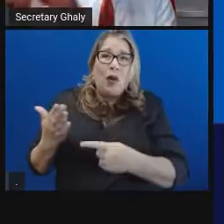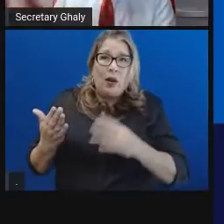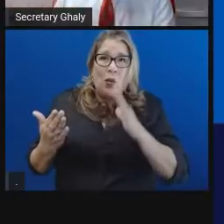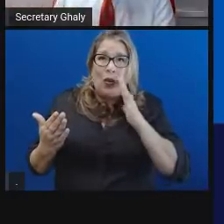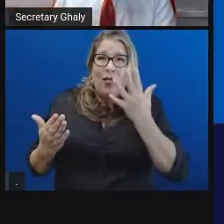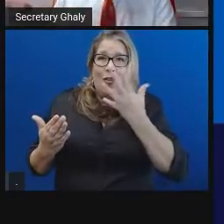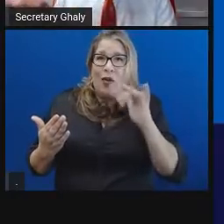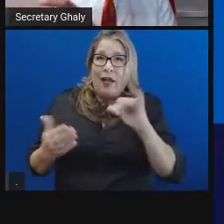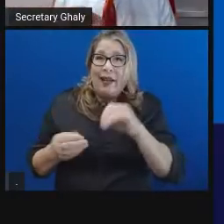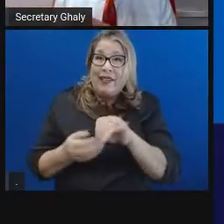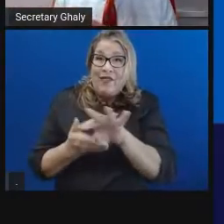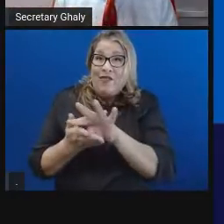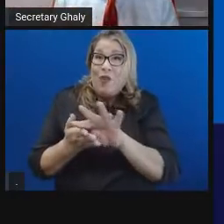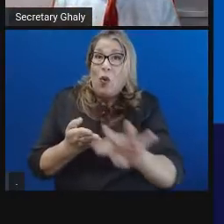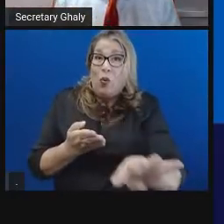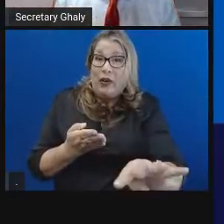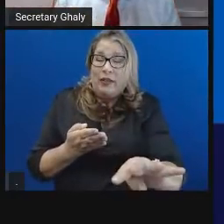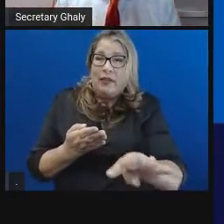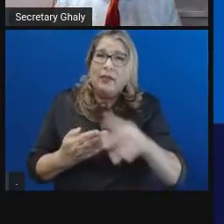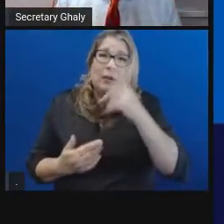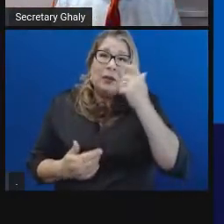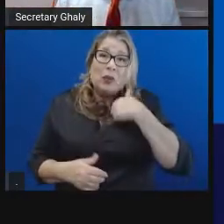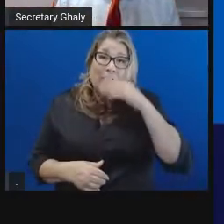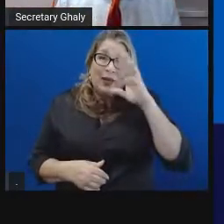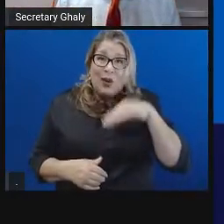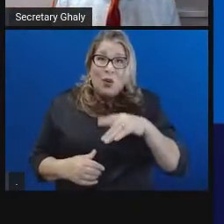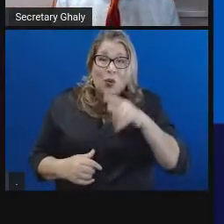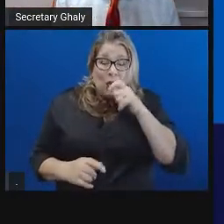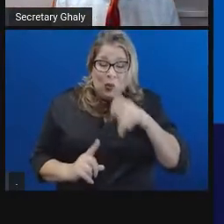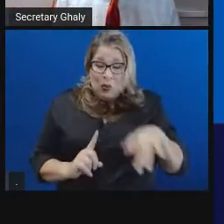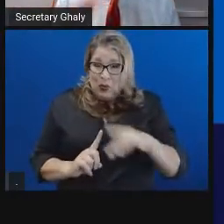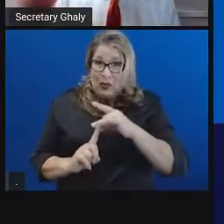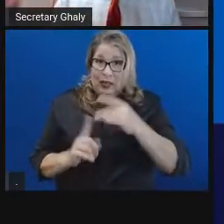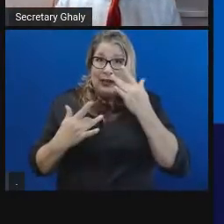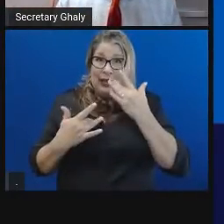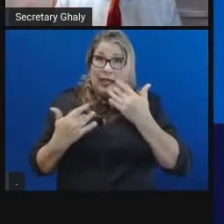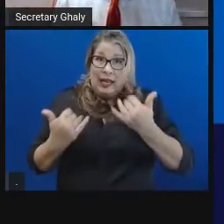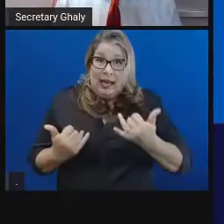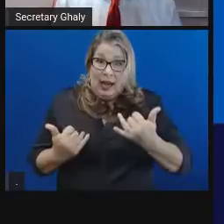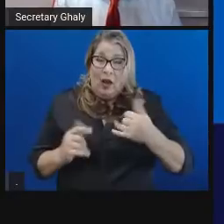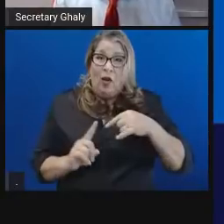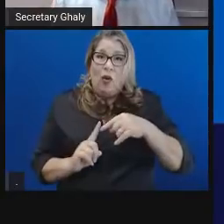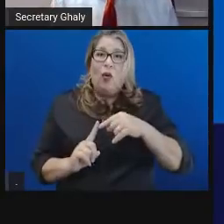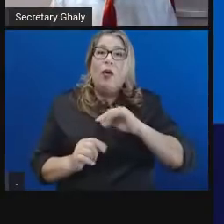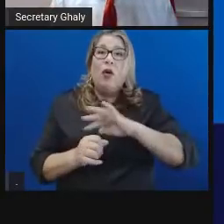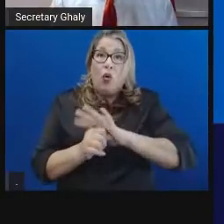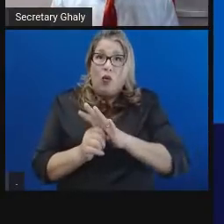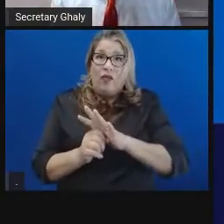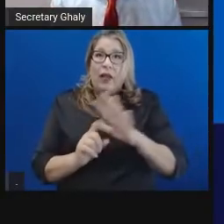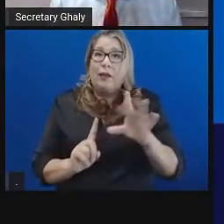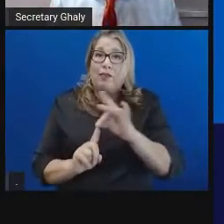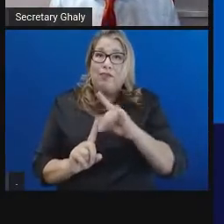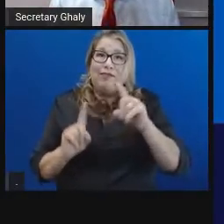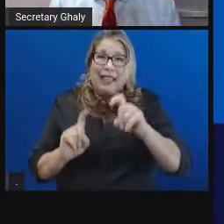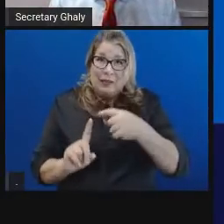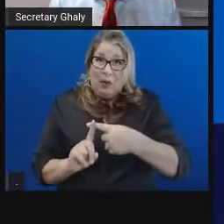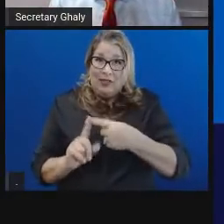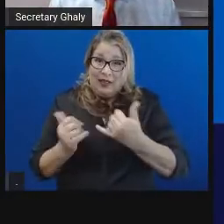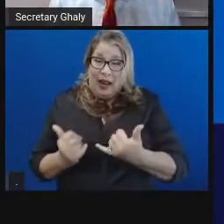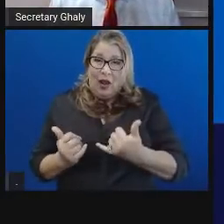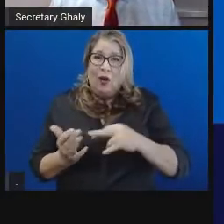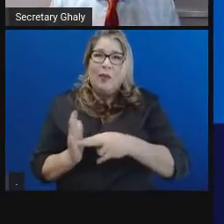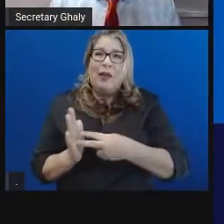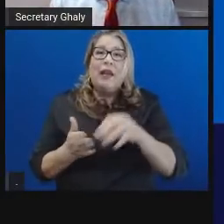environment is going to end up in the hospitals in a few weeks, about 4 weeks out. So looking at that projection to